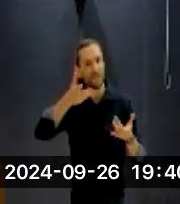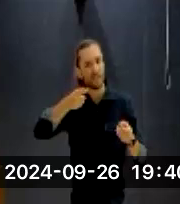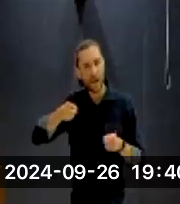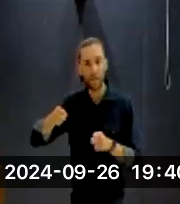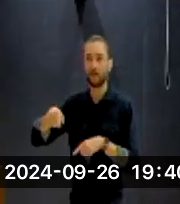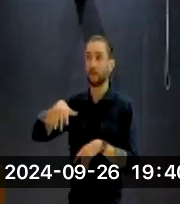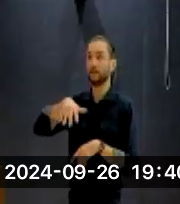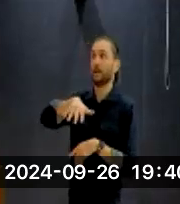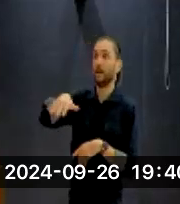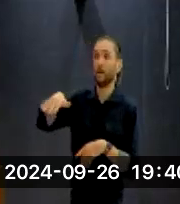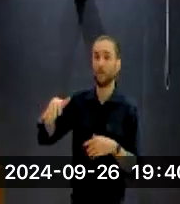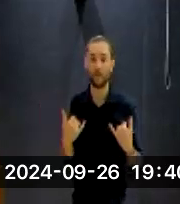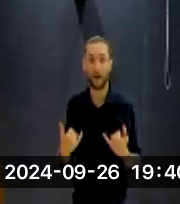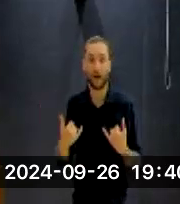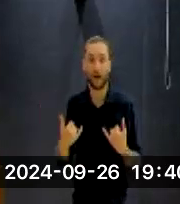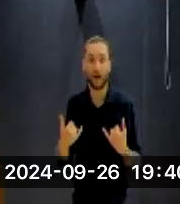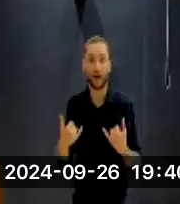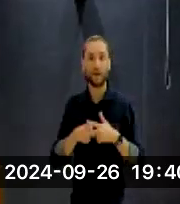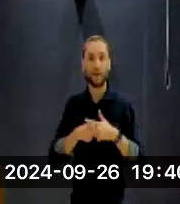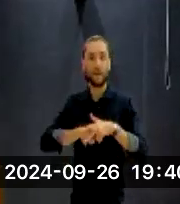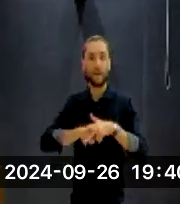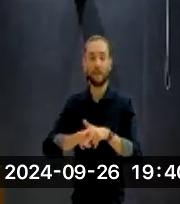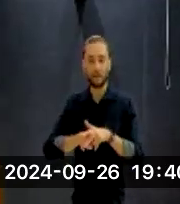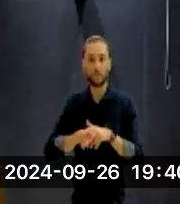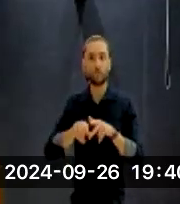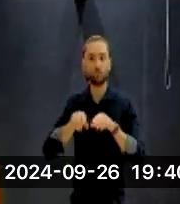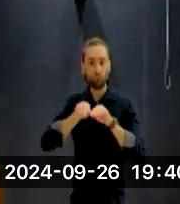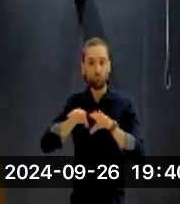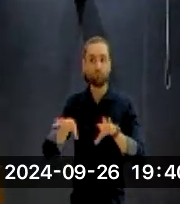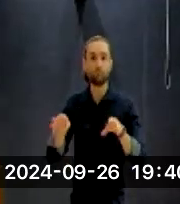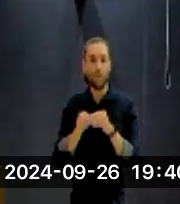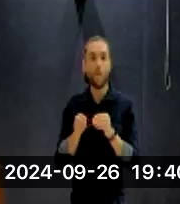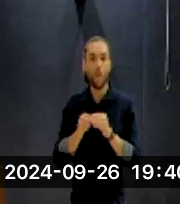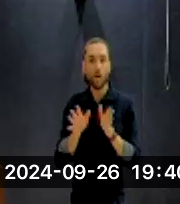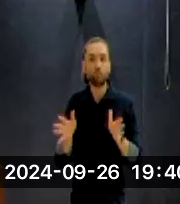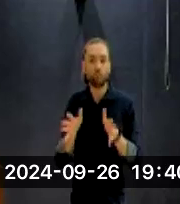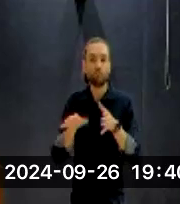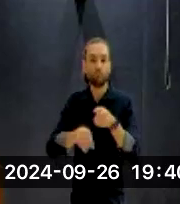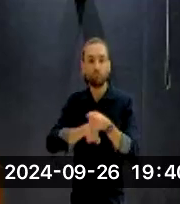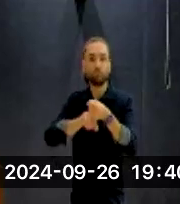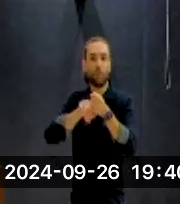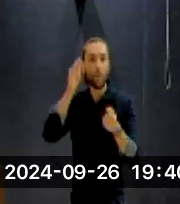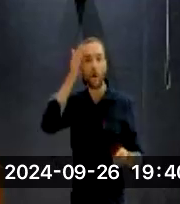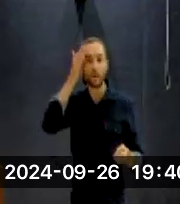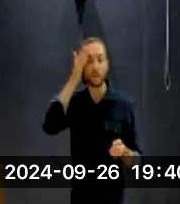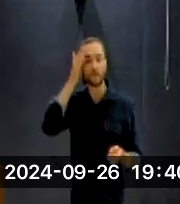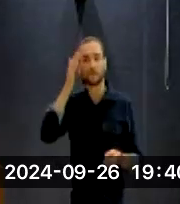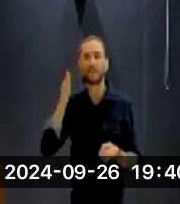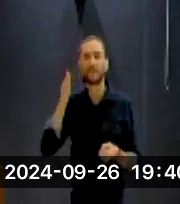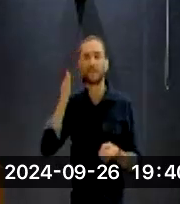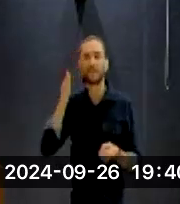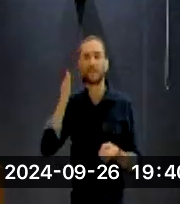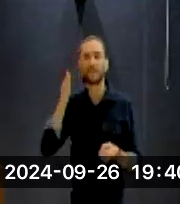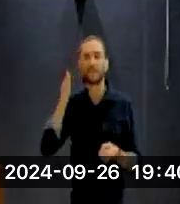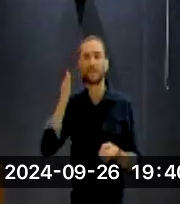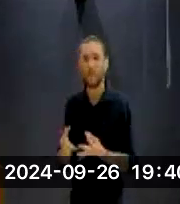now. We're beginning to get a lot of leeway with awareness that give the families the benefit of the doubt. You see